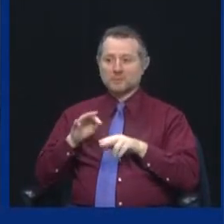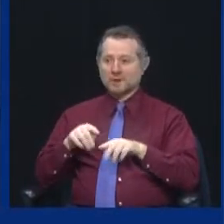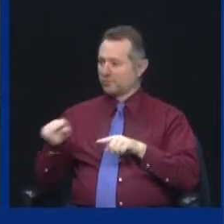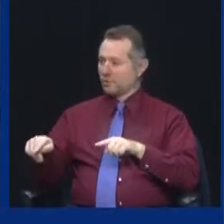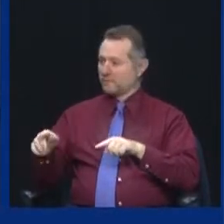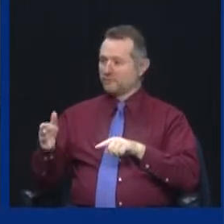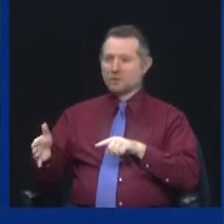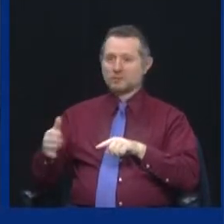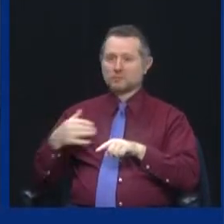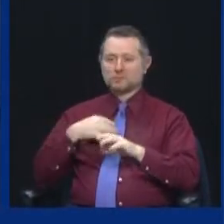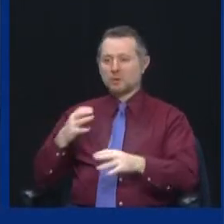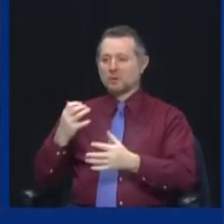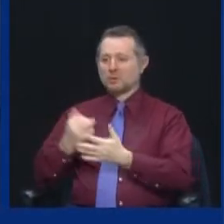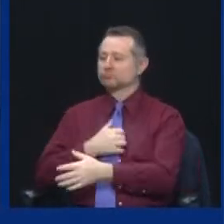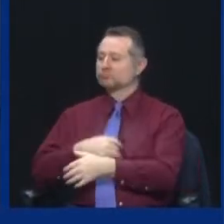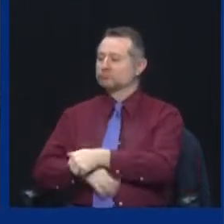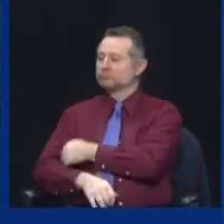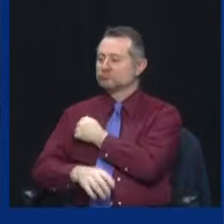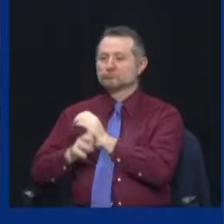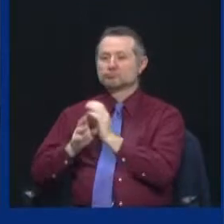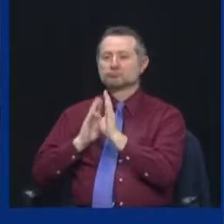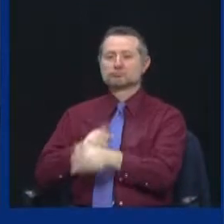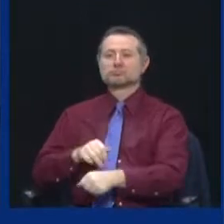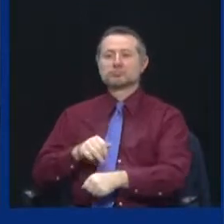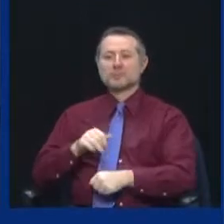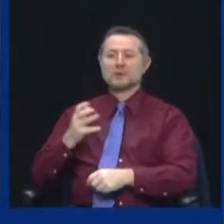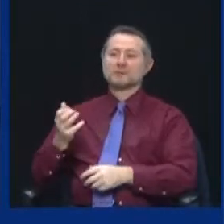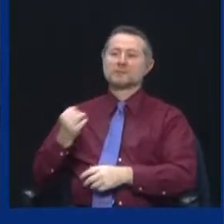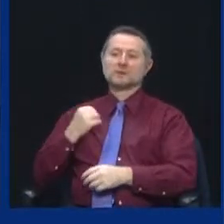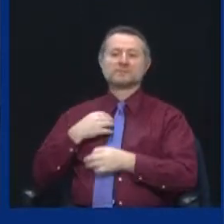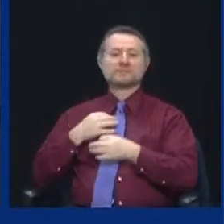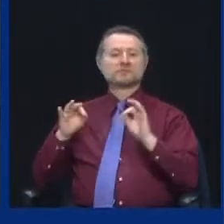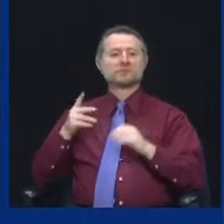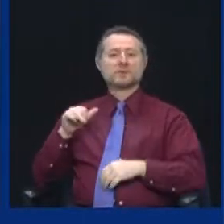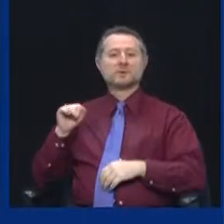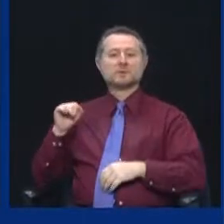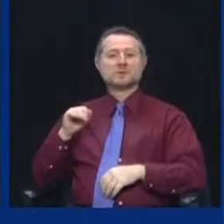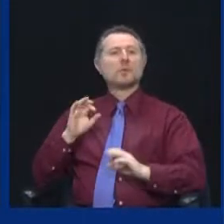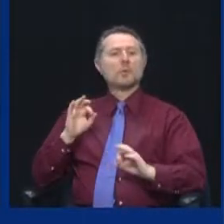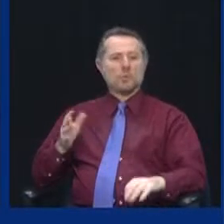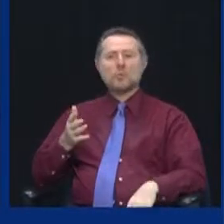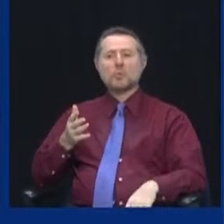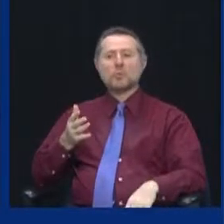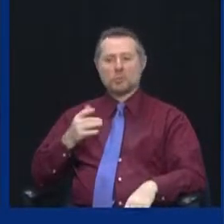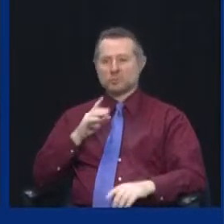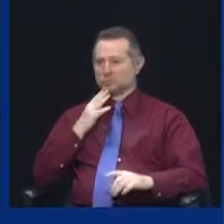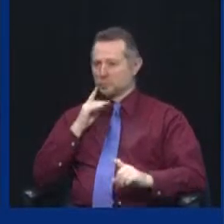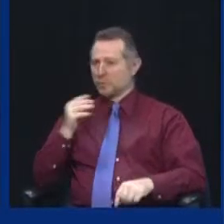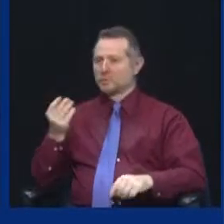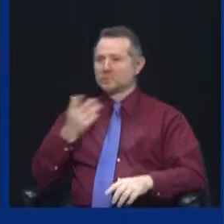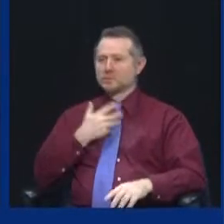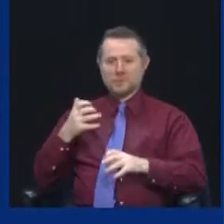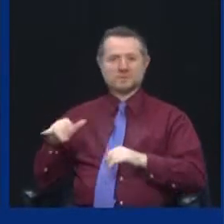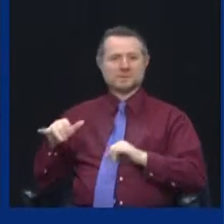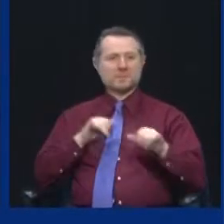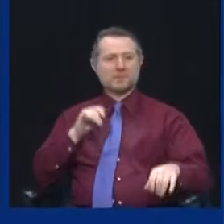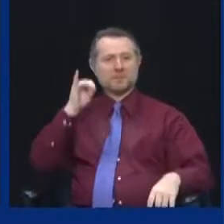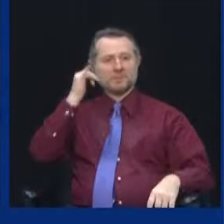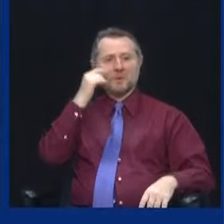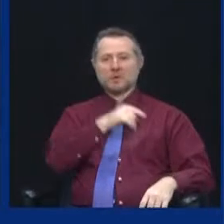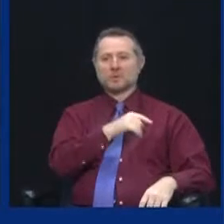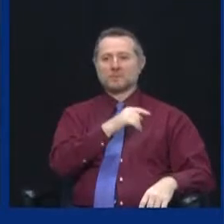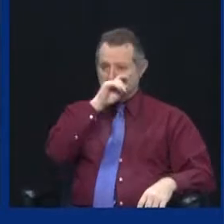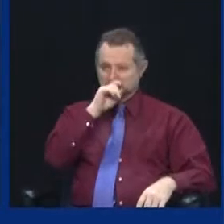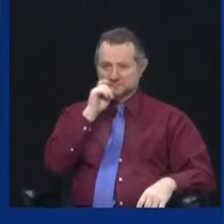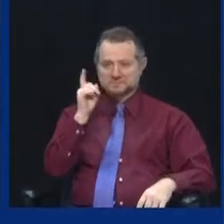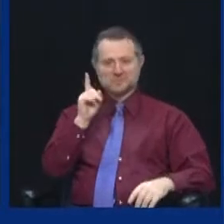Let me stop and let me get a free pass. And we hope it works the same way here. We're going to start with 8